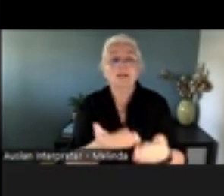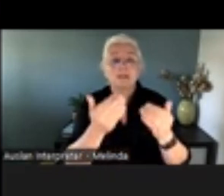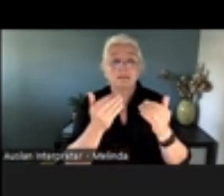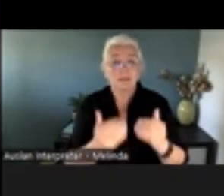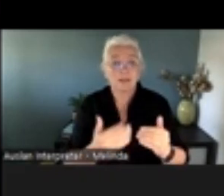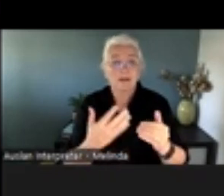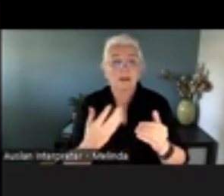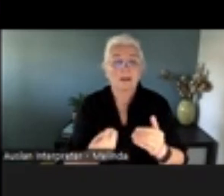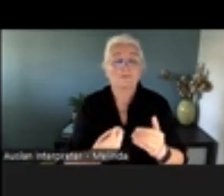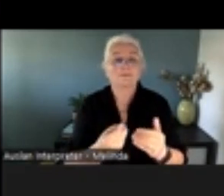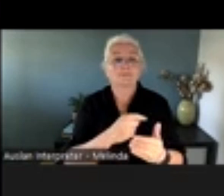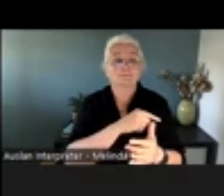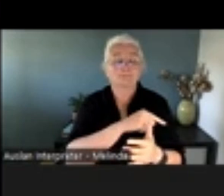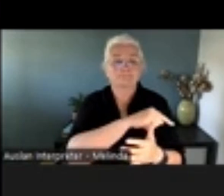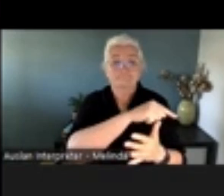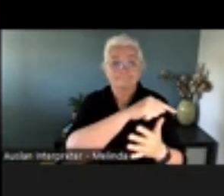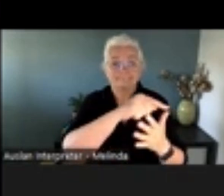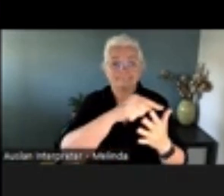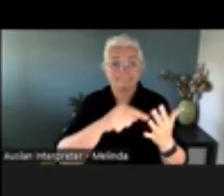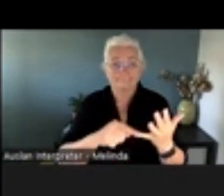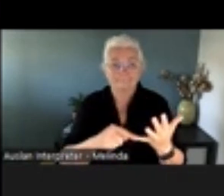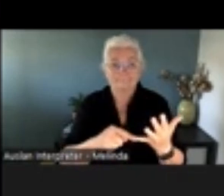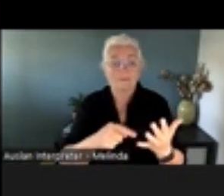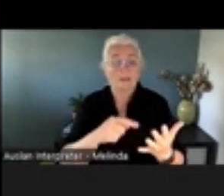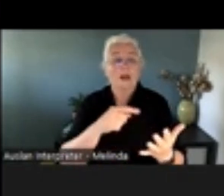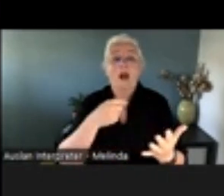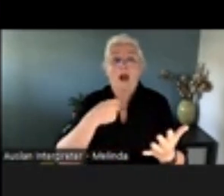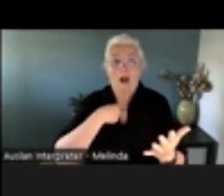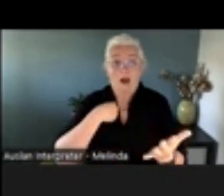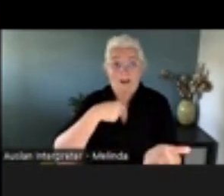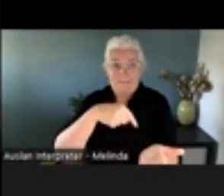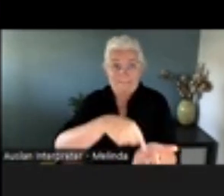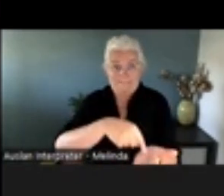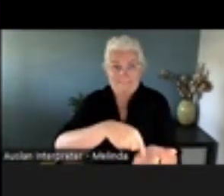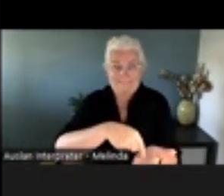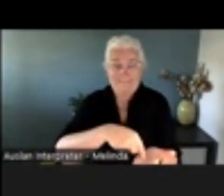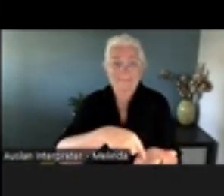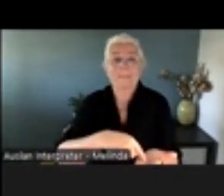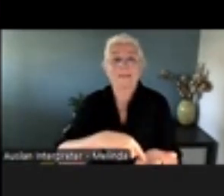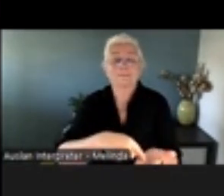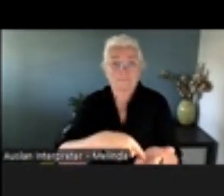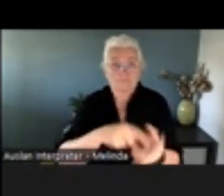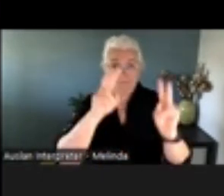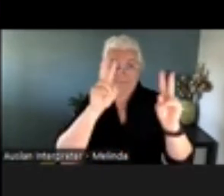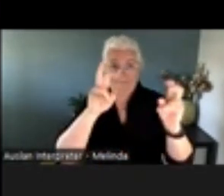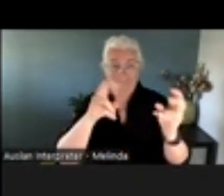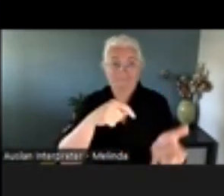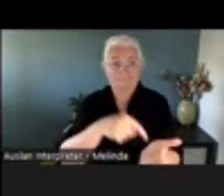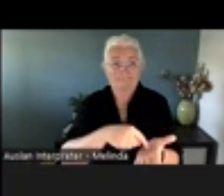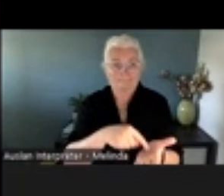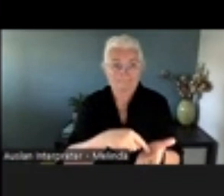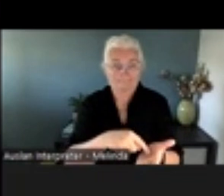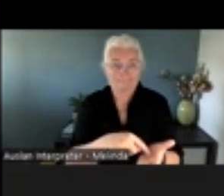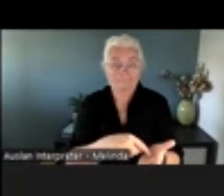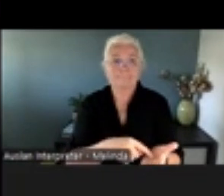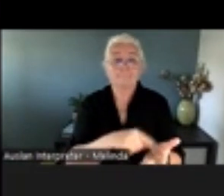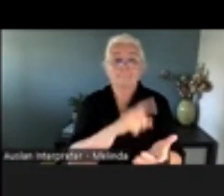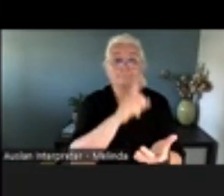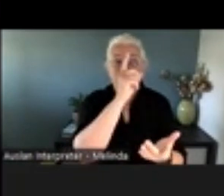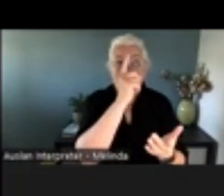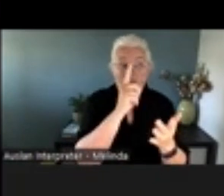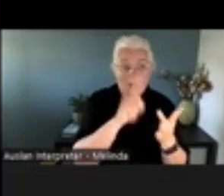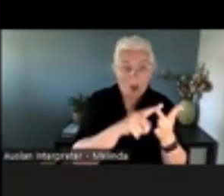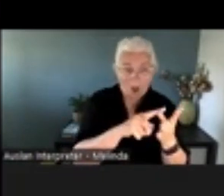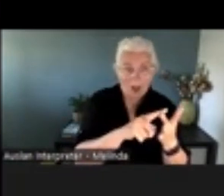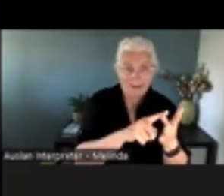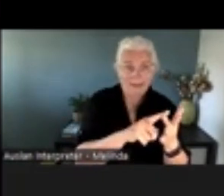the 6 parts, and that's where the word iStart comes from. It's an acronym. And so you take the first letters of each part